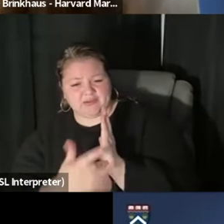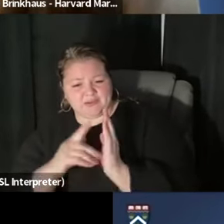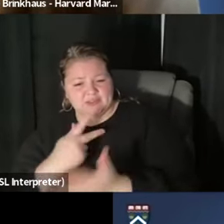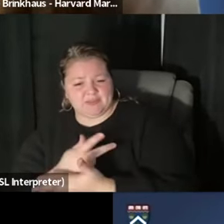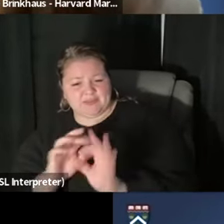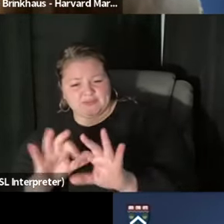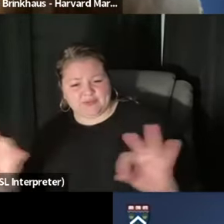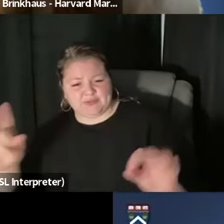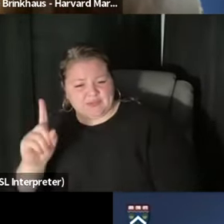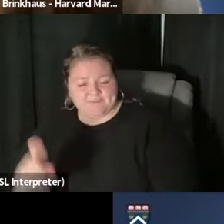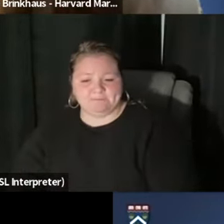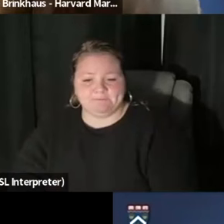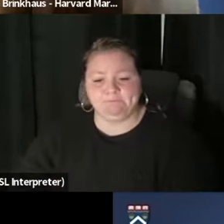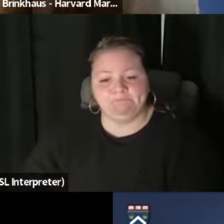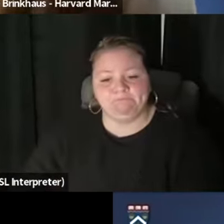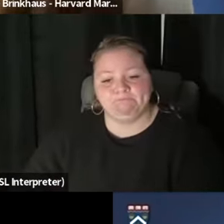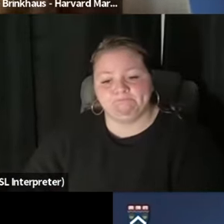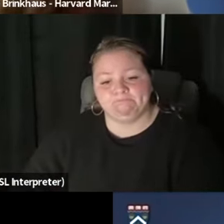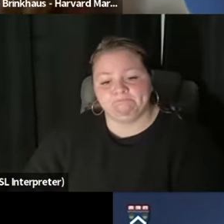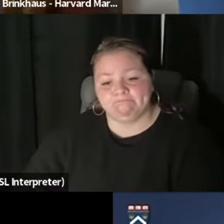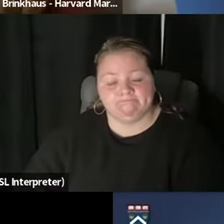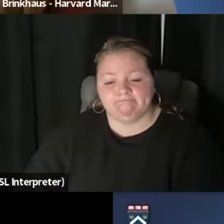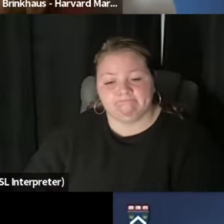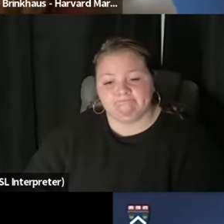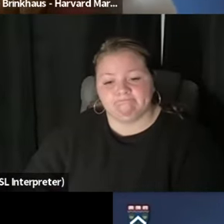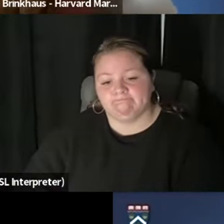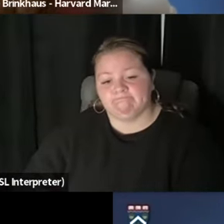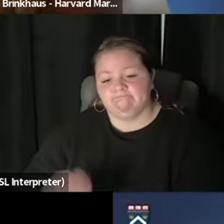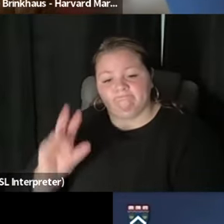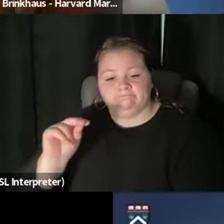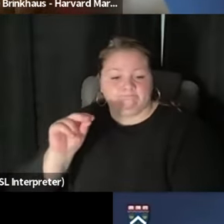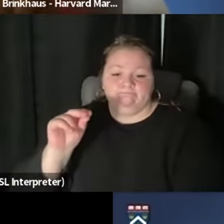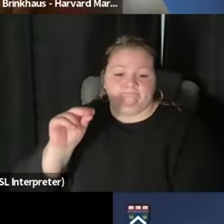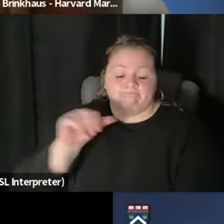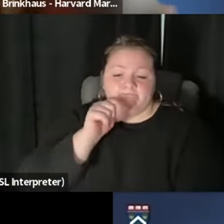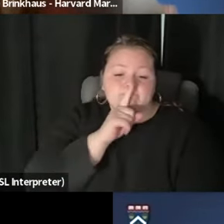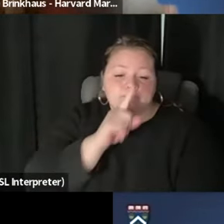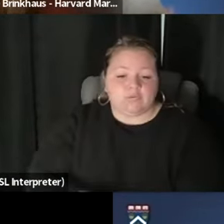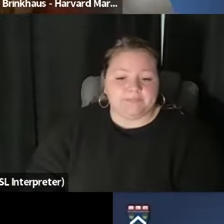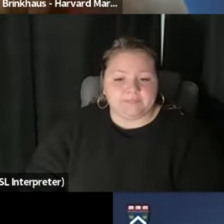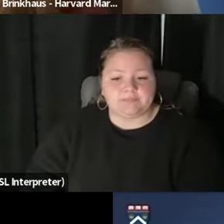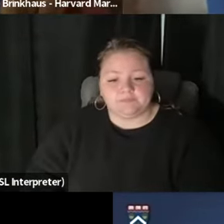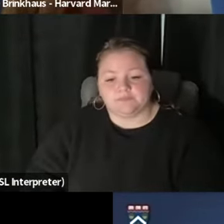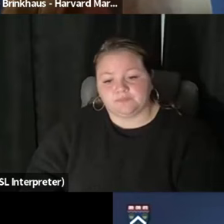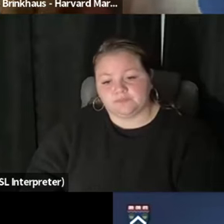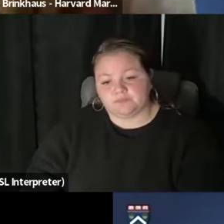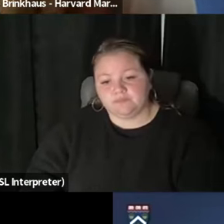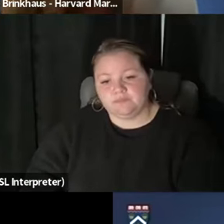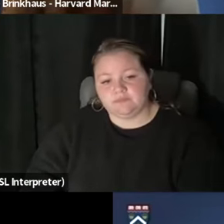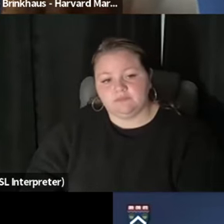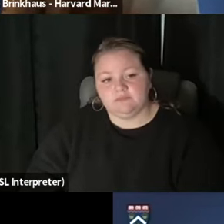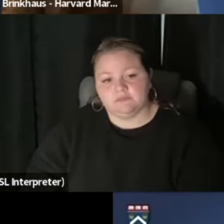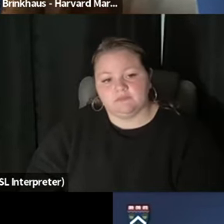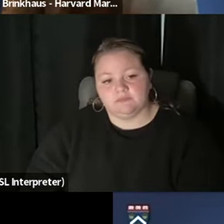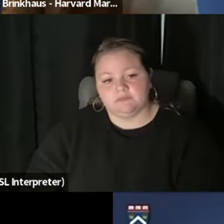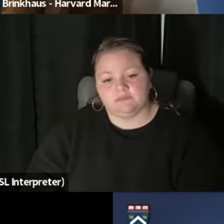School? Yeah, you don't really have to have a technology background, right? And the